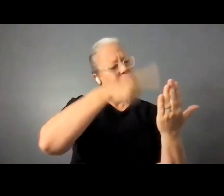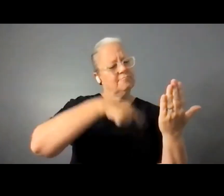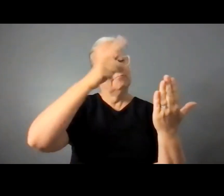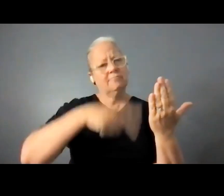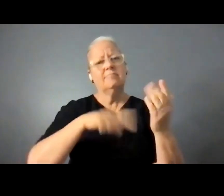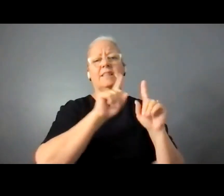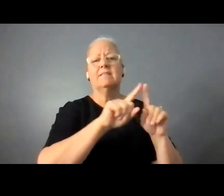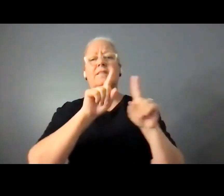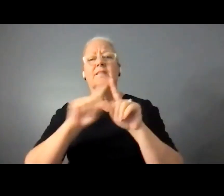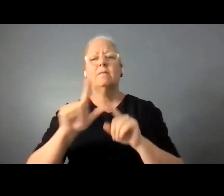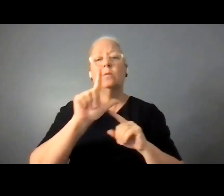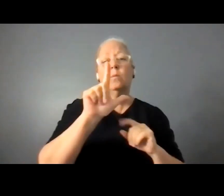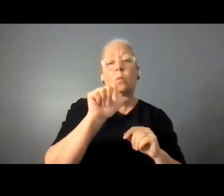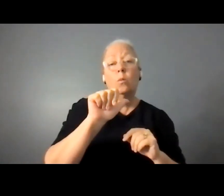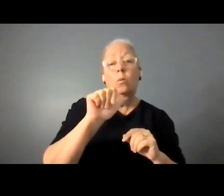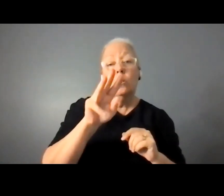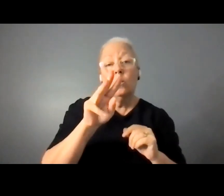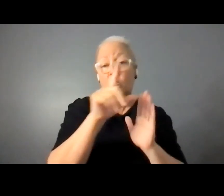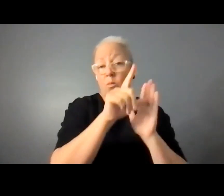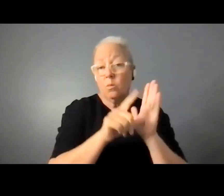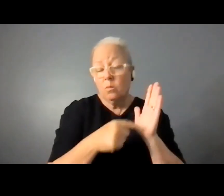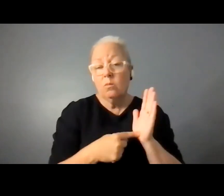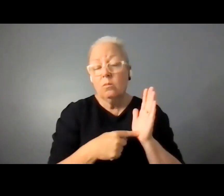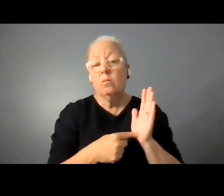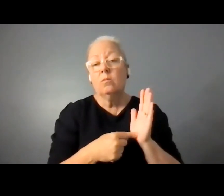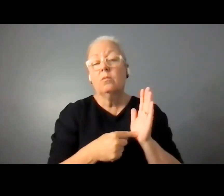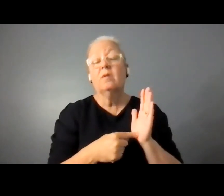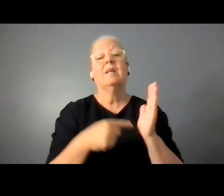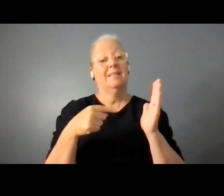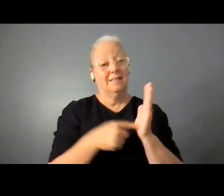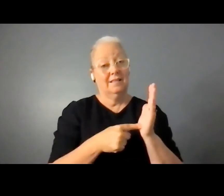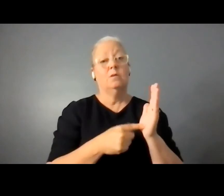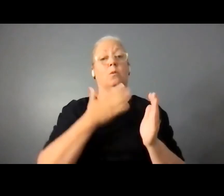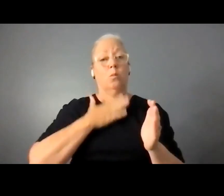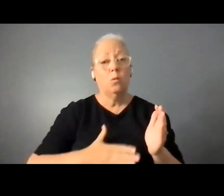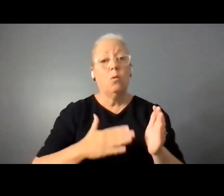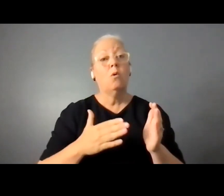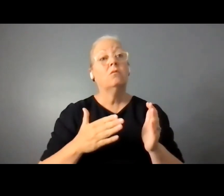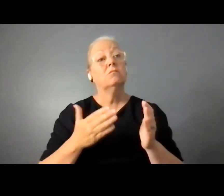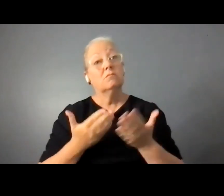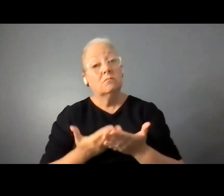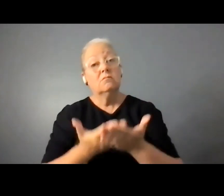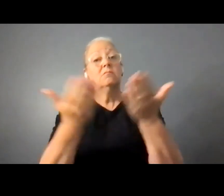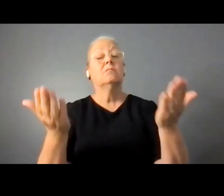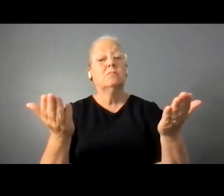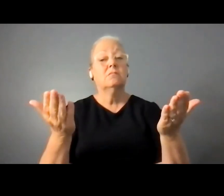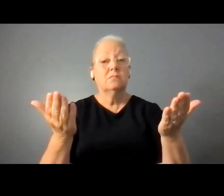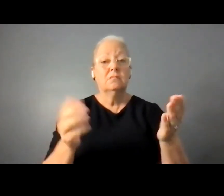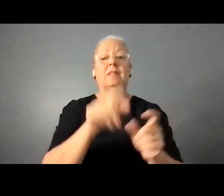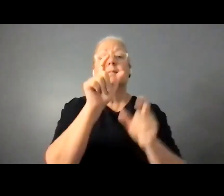followed, tend to make or are intended to make the lives of people with disabilities more